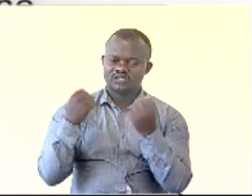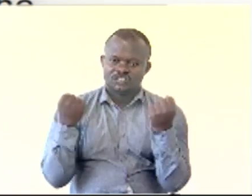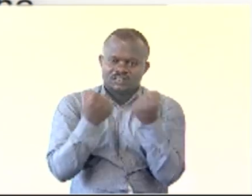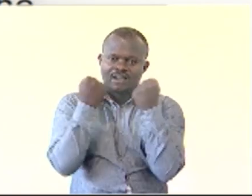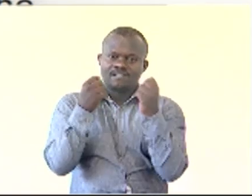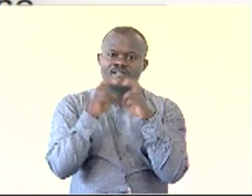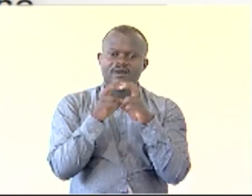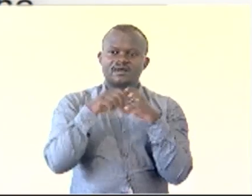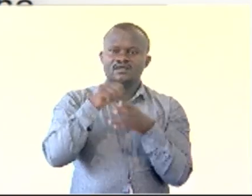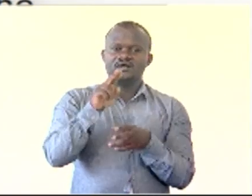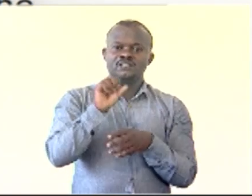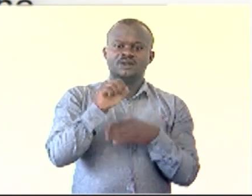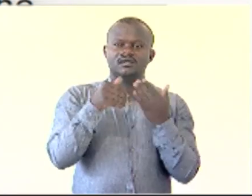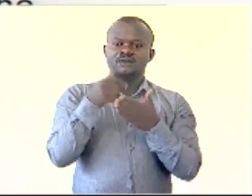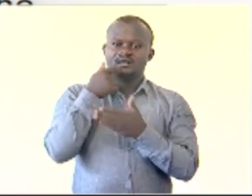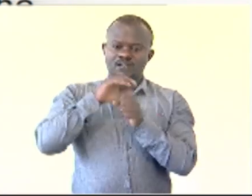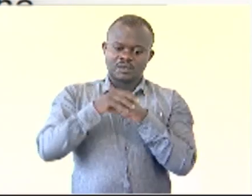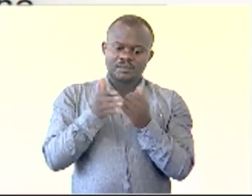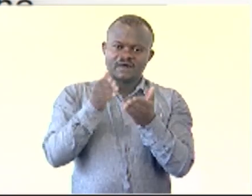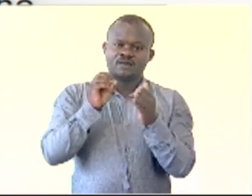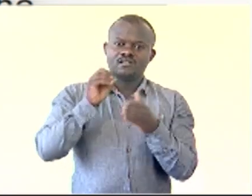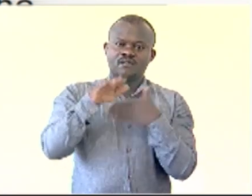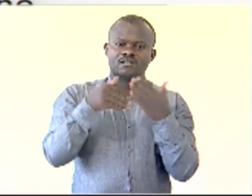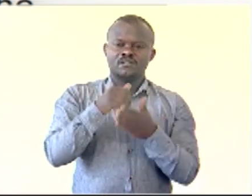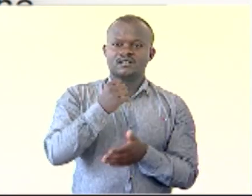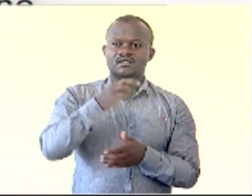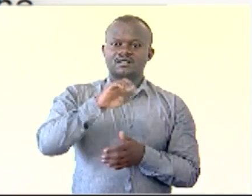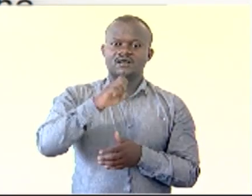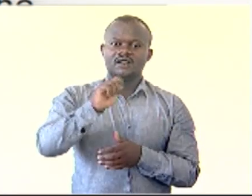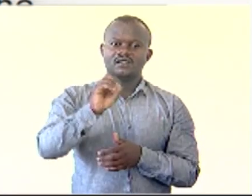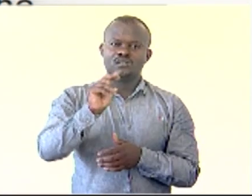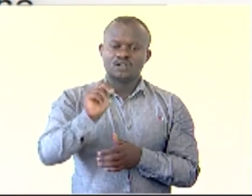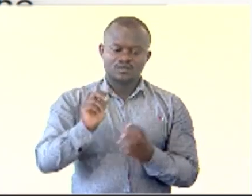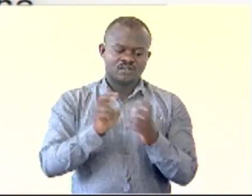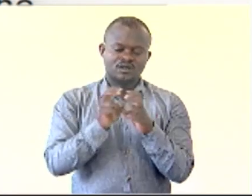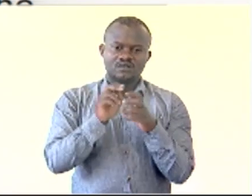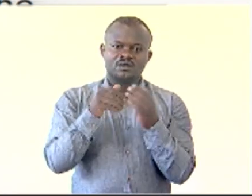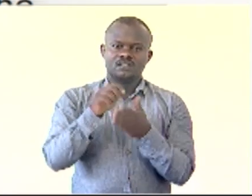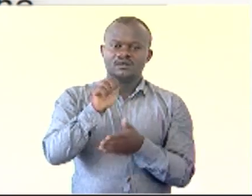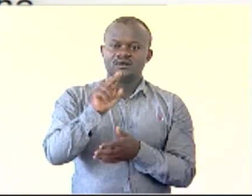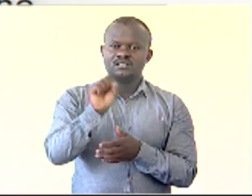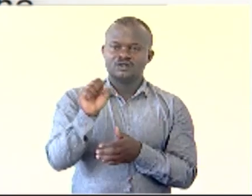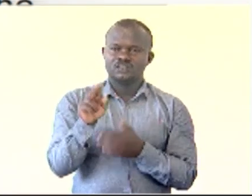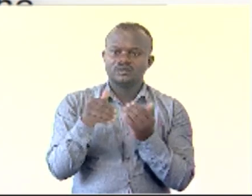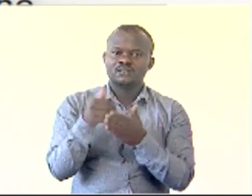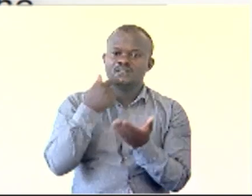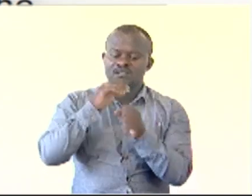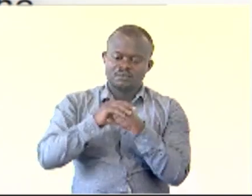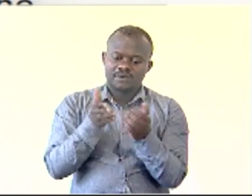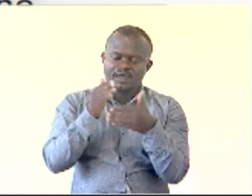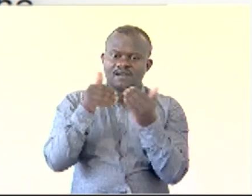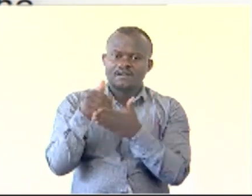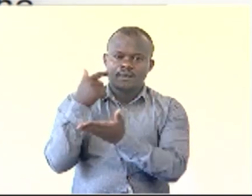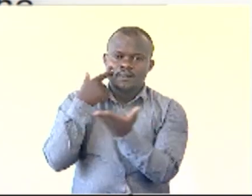tissue. I talked about cartilages made up of skeletal connective tissue. Then the ligament is made up of fibrous